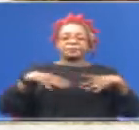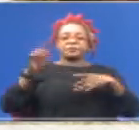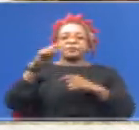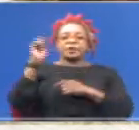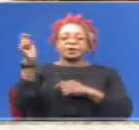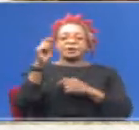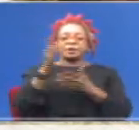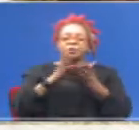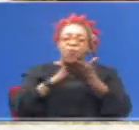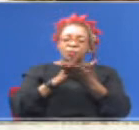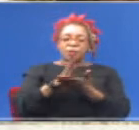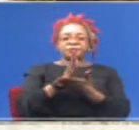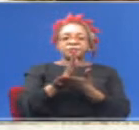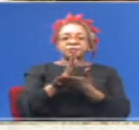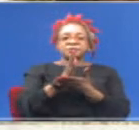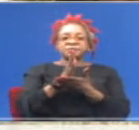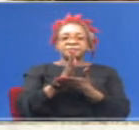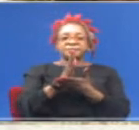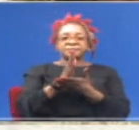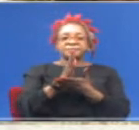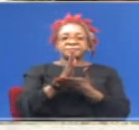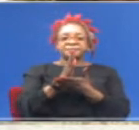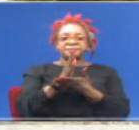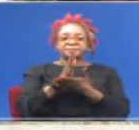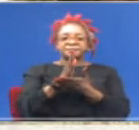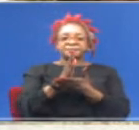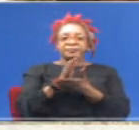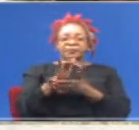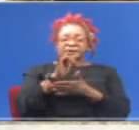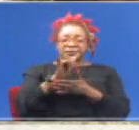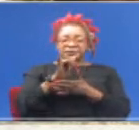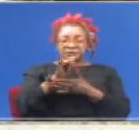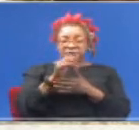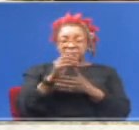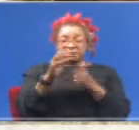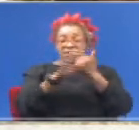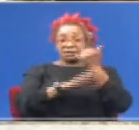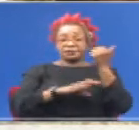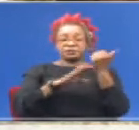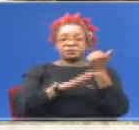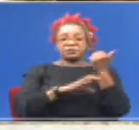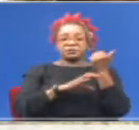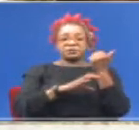throughout the width and breadth of this great country,